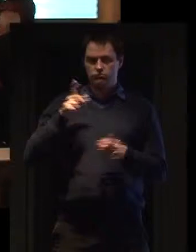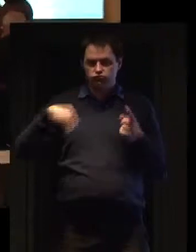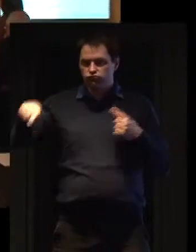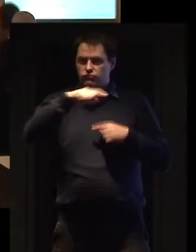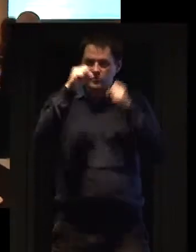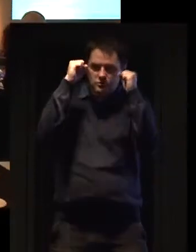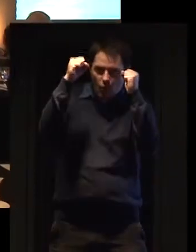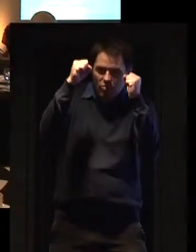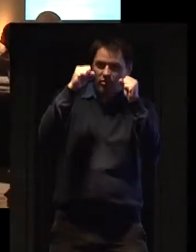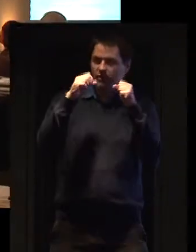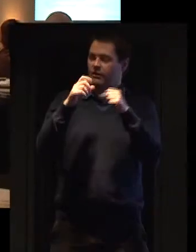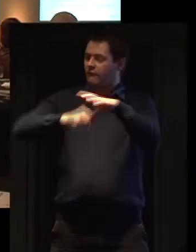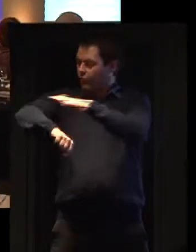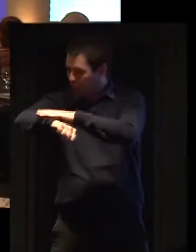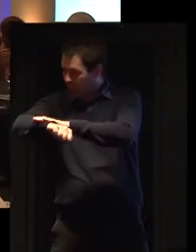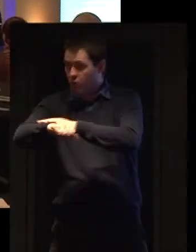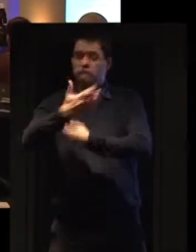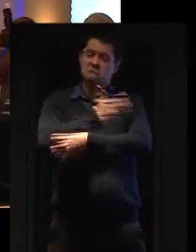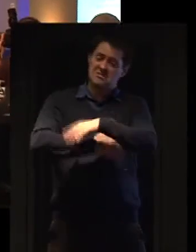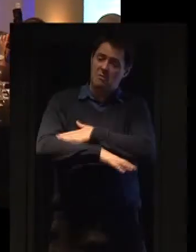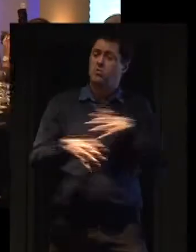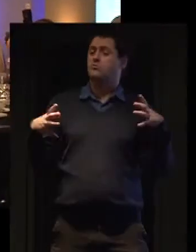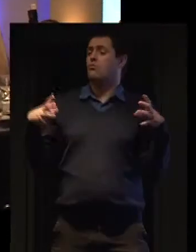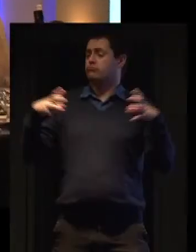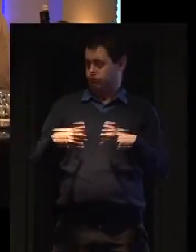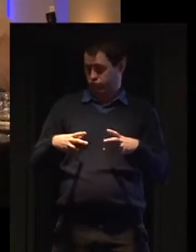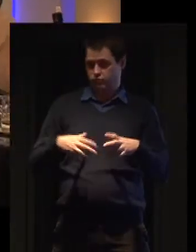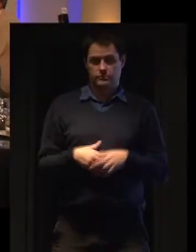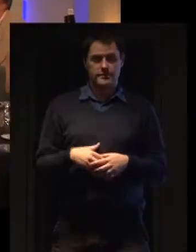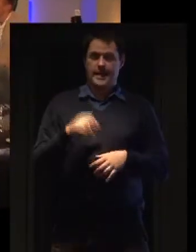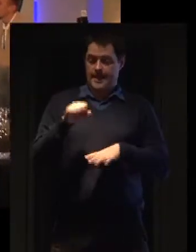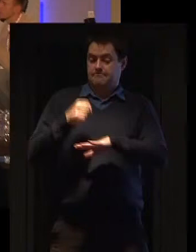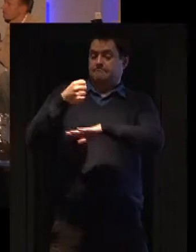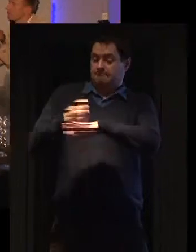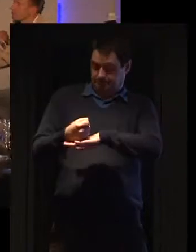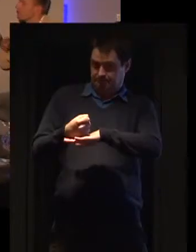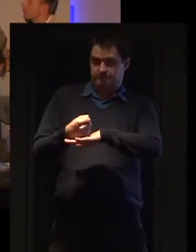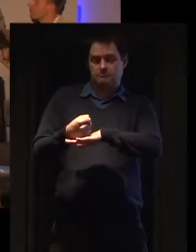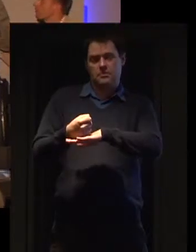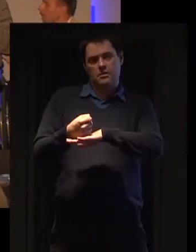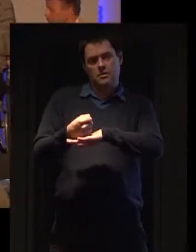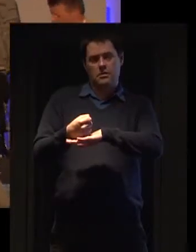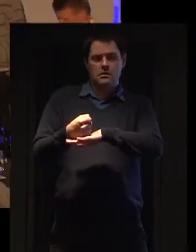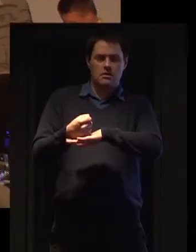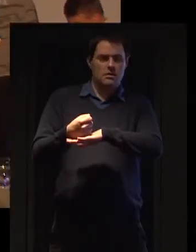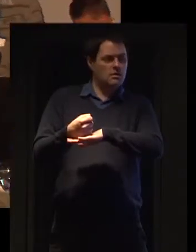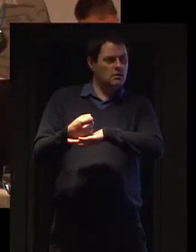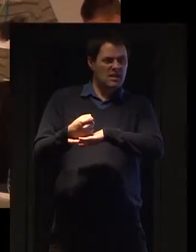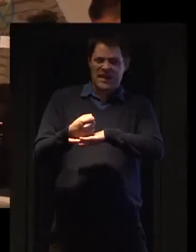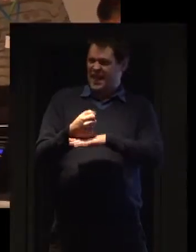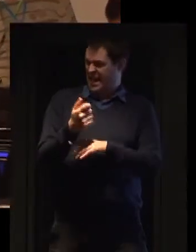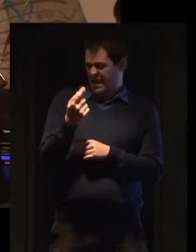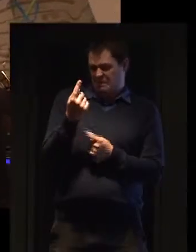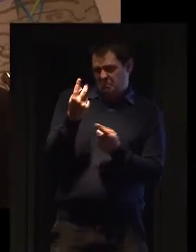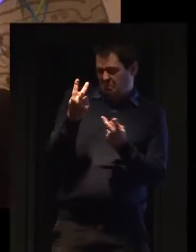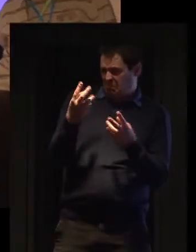supporters with disabilities. When our organization was set up, there were a few members